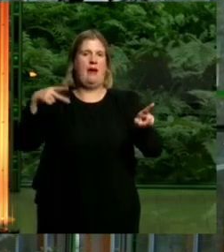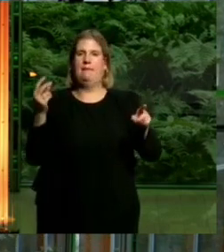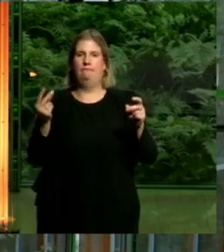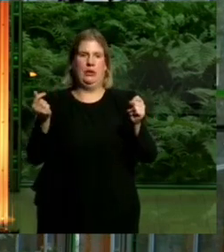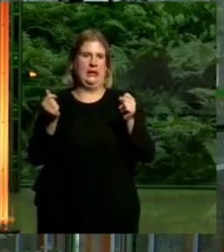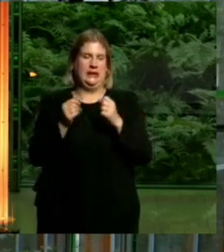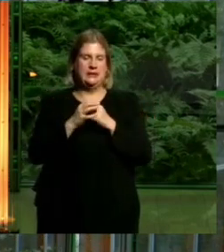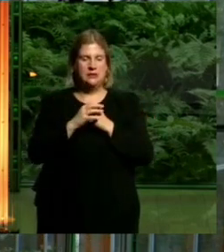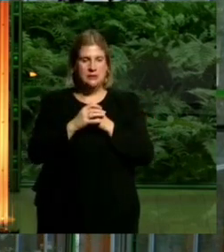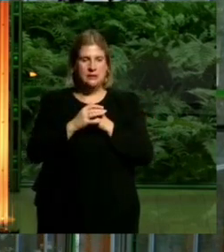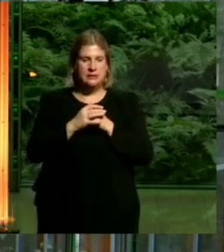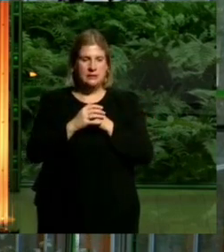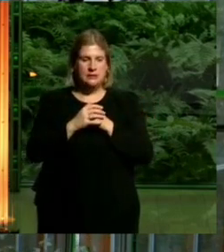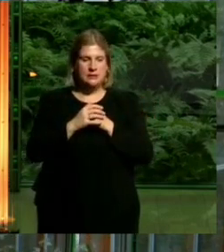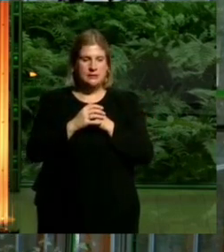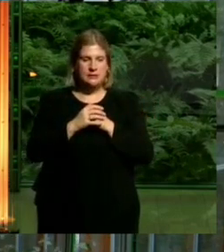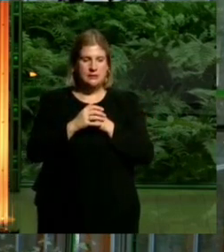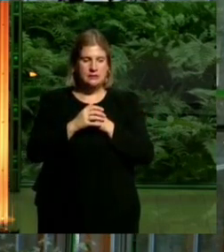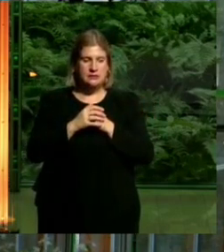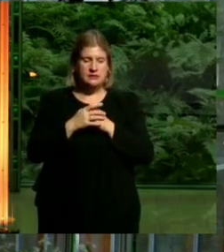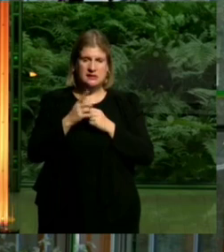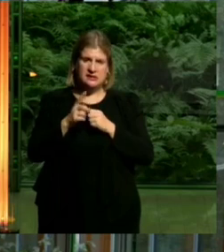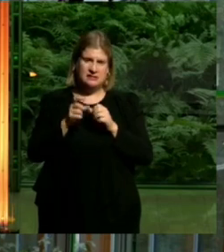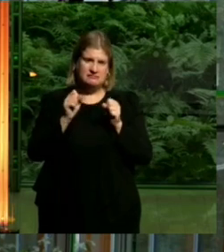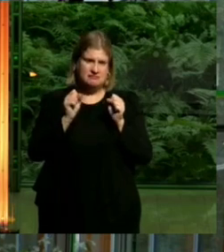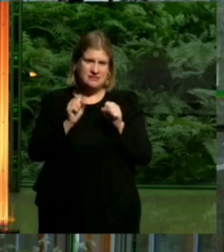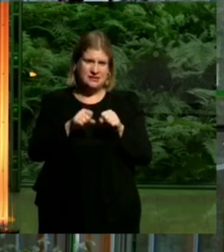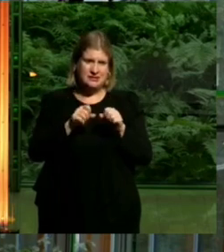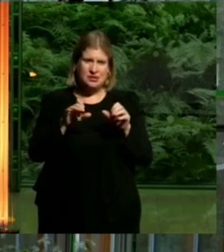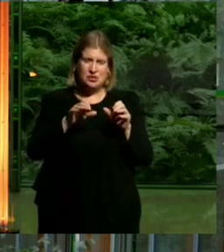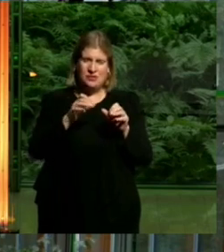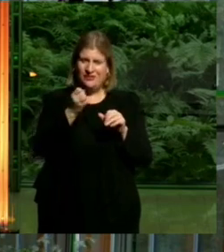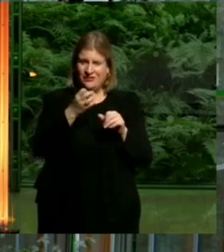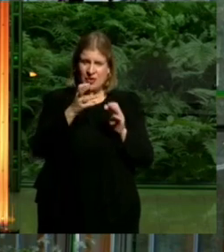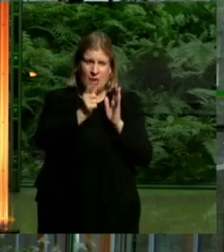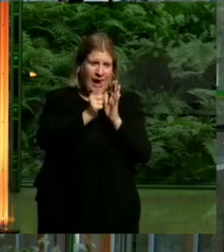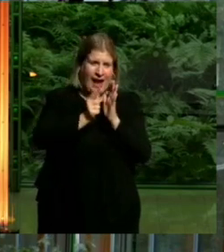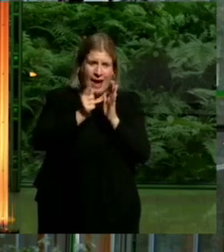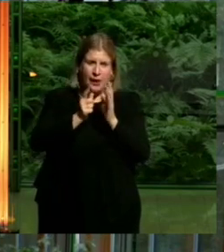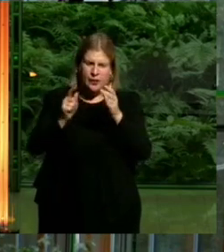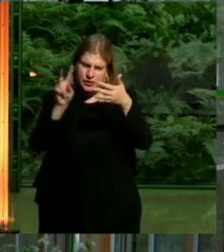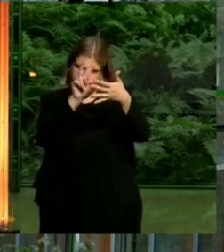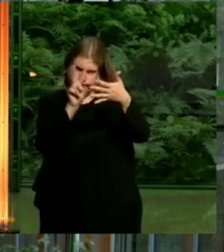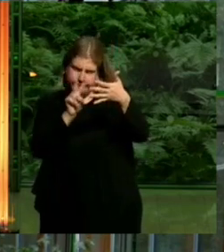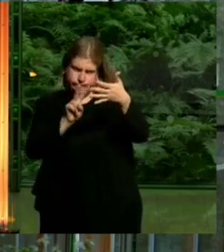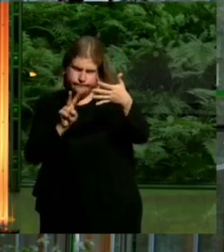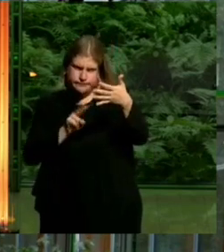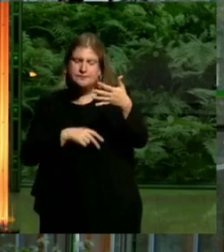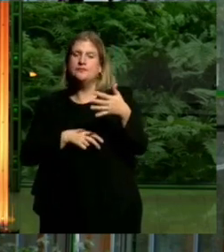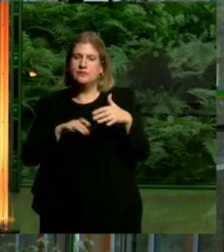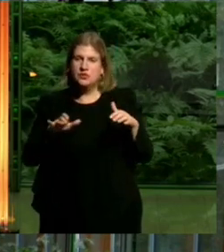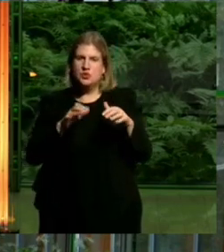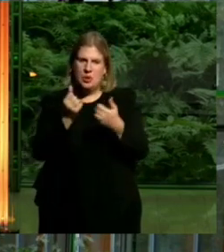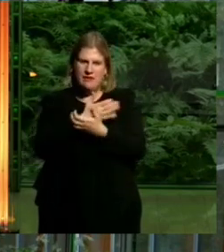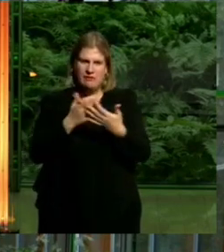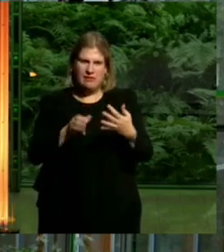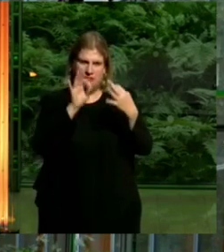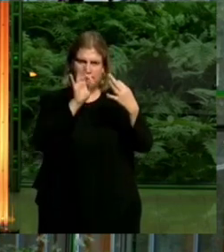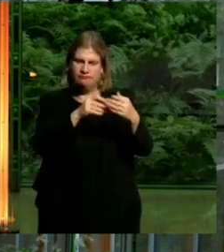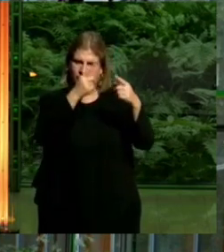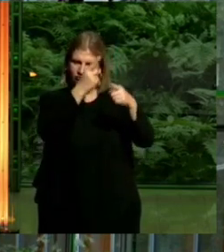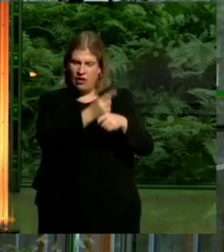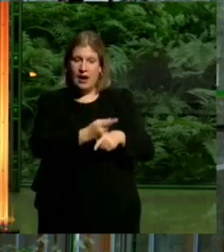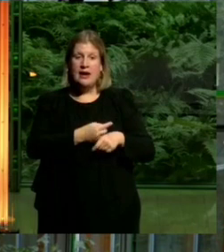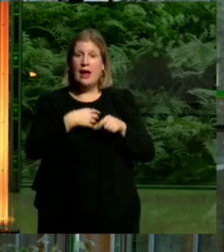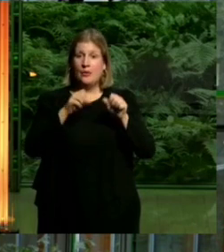quickly, right? So. And this took me maybe like a couple of hours to really go through and just go back and forth and get this right. And then I was able to actually share this with